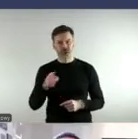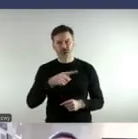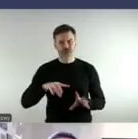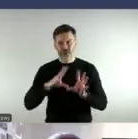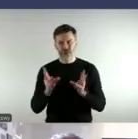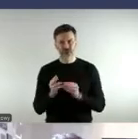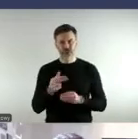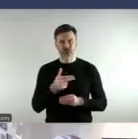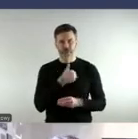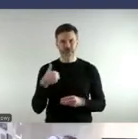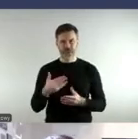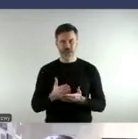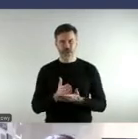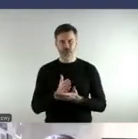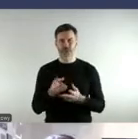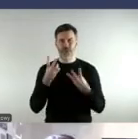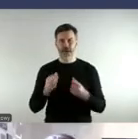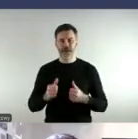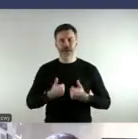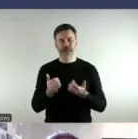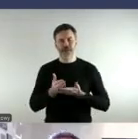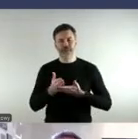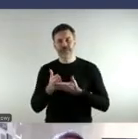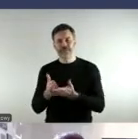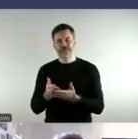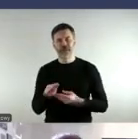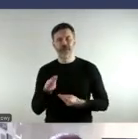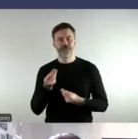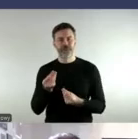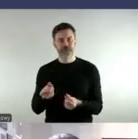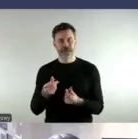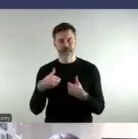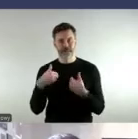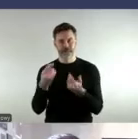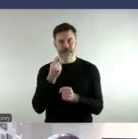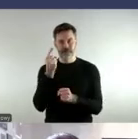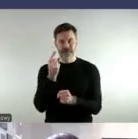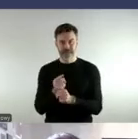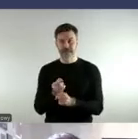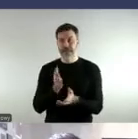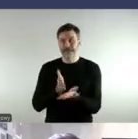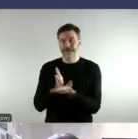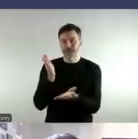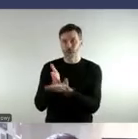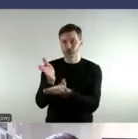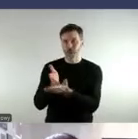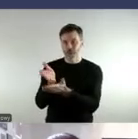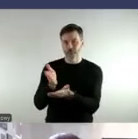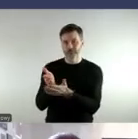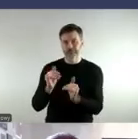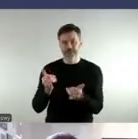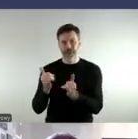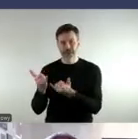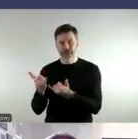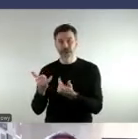accept, so to speak, the authority of the mayors, but they are our services. So we need to help them in terms of finances, in terms of decision making, with the equipment if